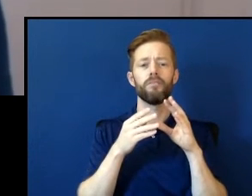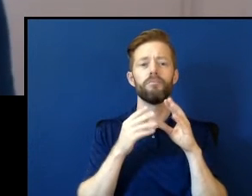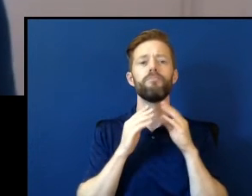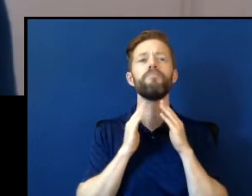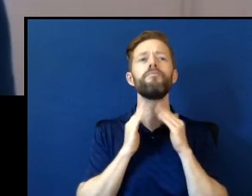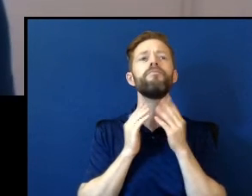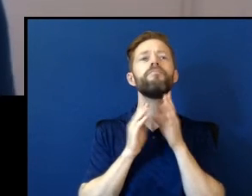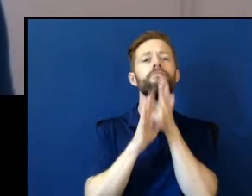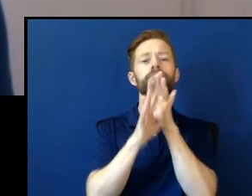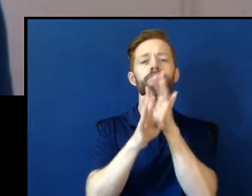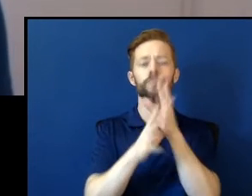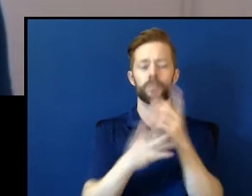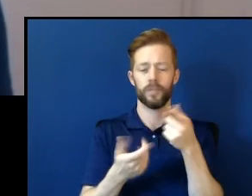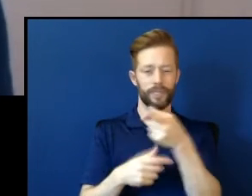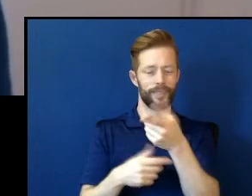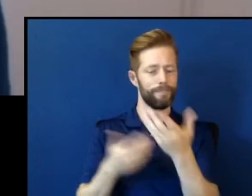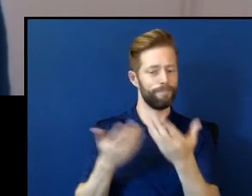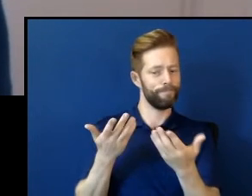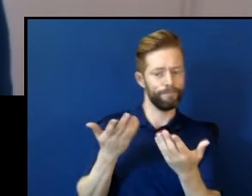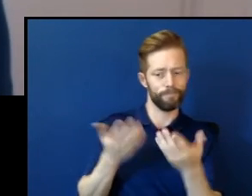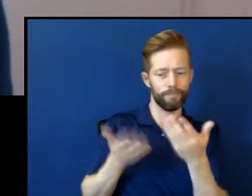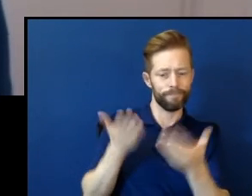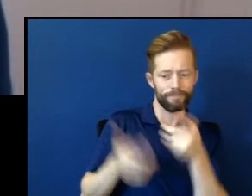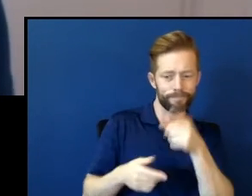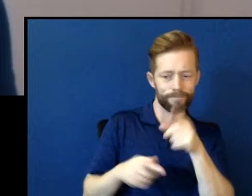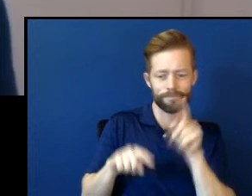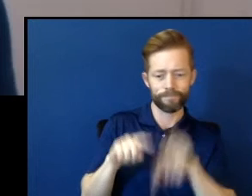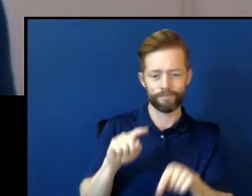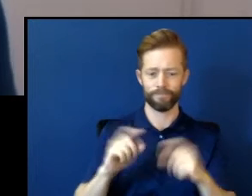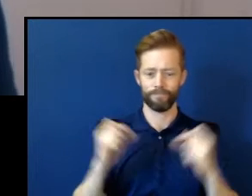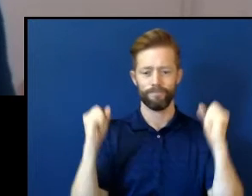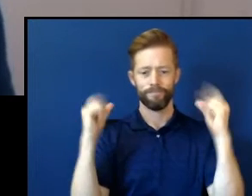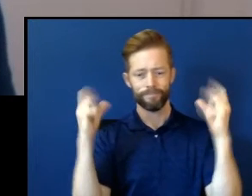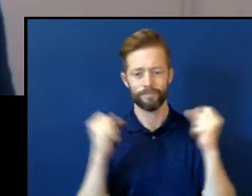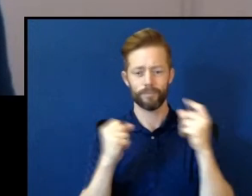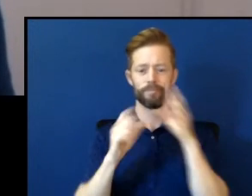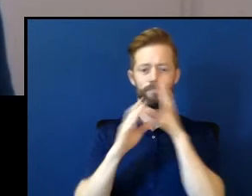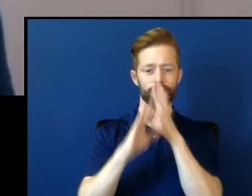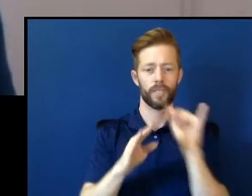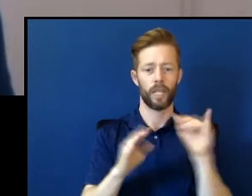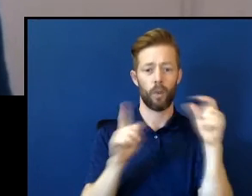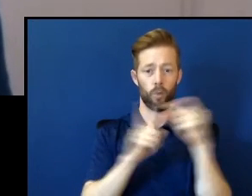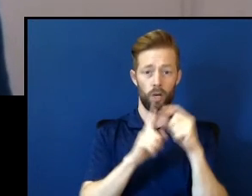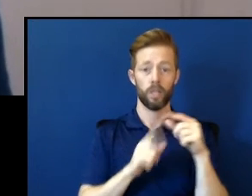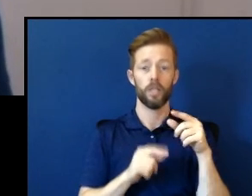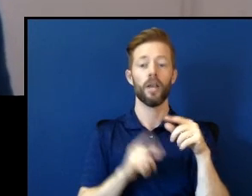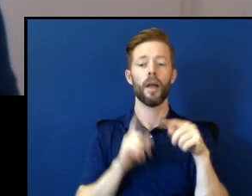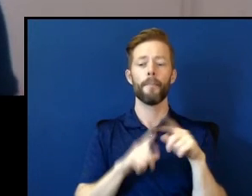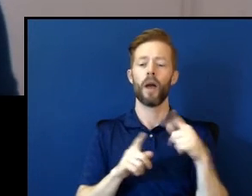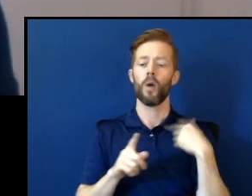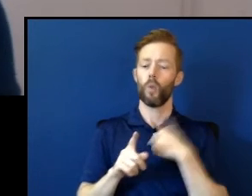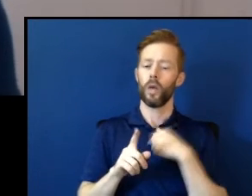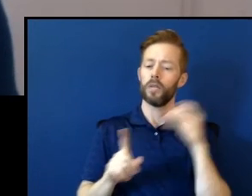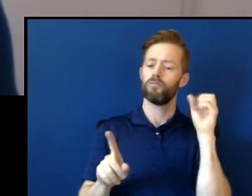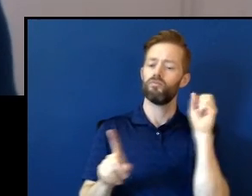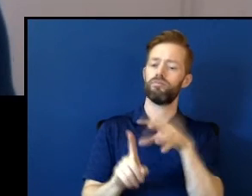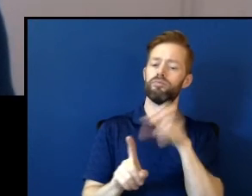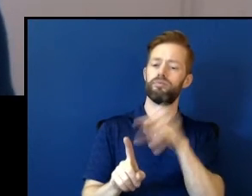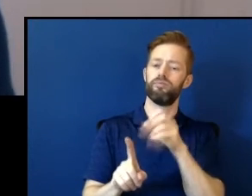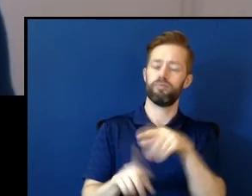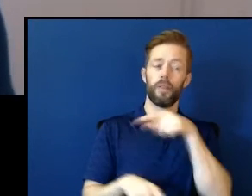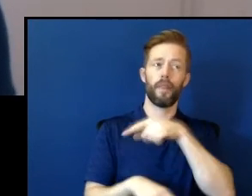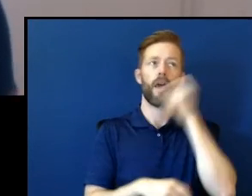language may not be able to say these words, but by us being able to expose them to it, they're understanding